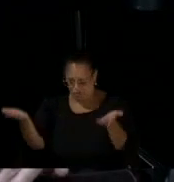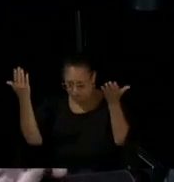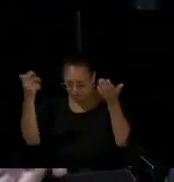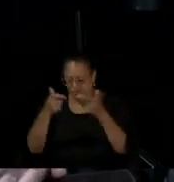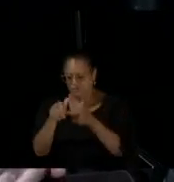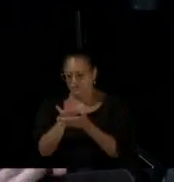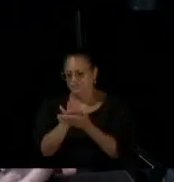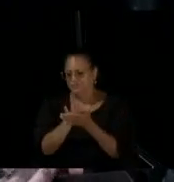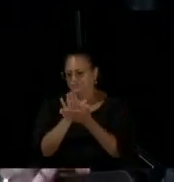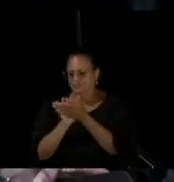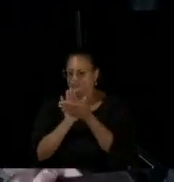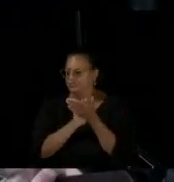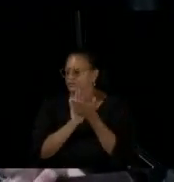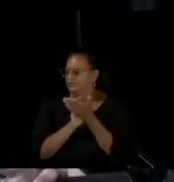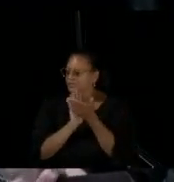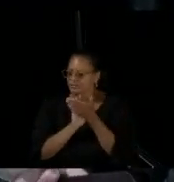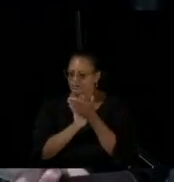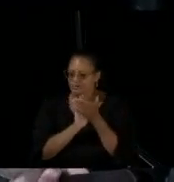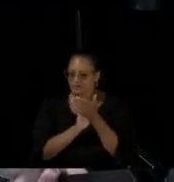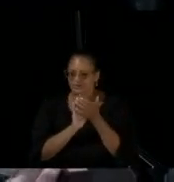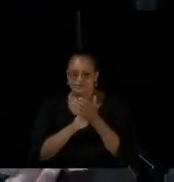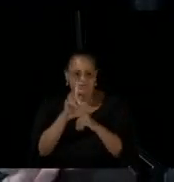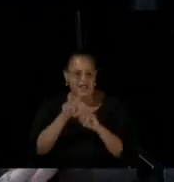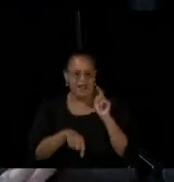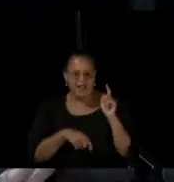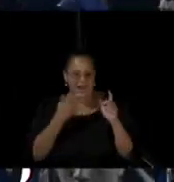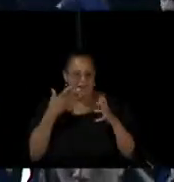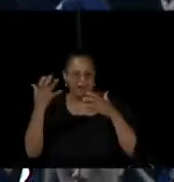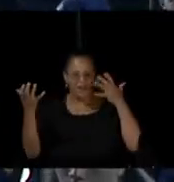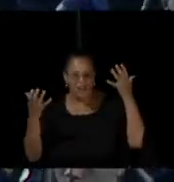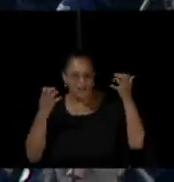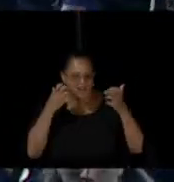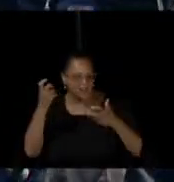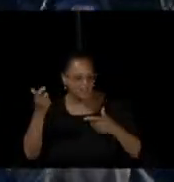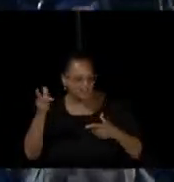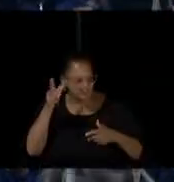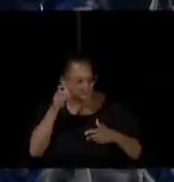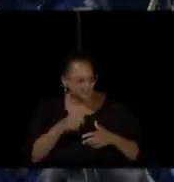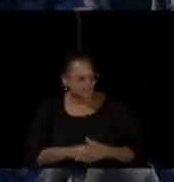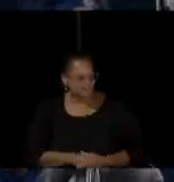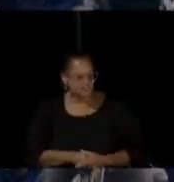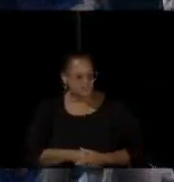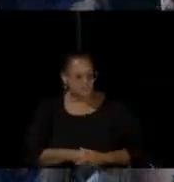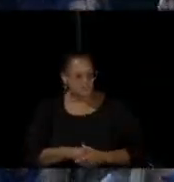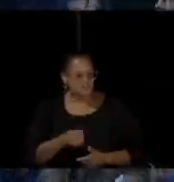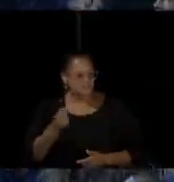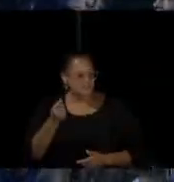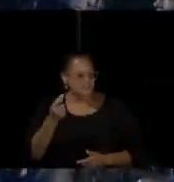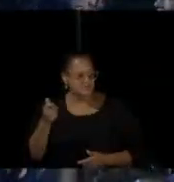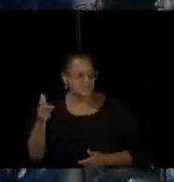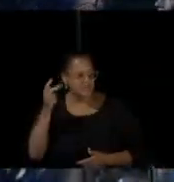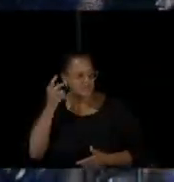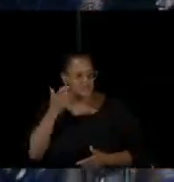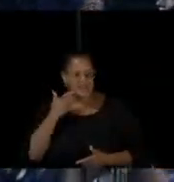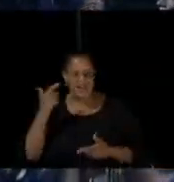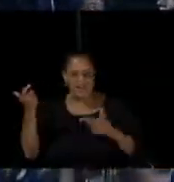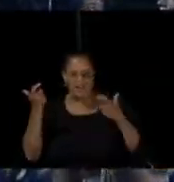thunderous round of applause for them. I can't hear you. A little louder, River Hill. A little louder, River Hill. Come